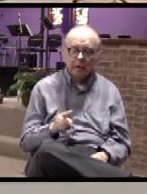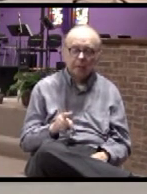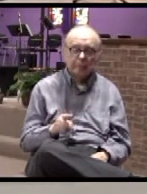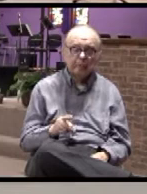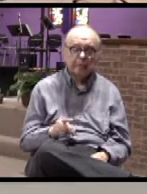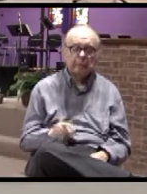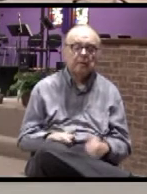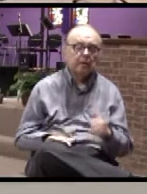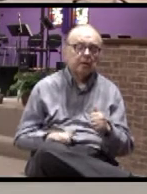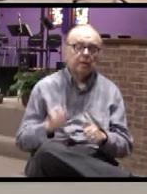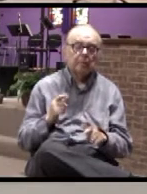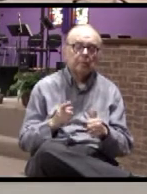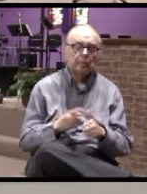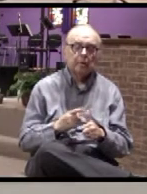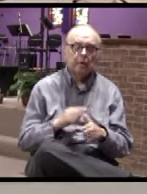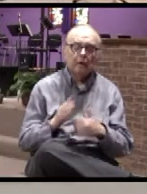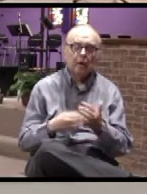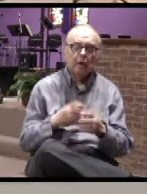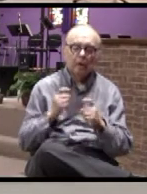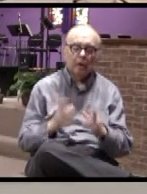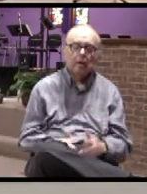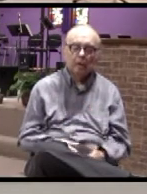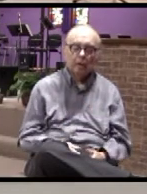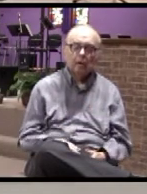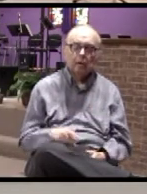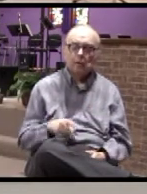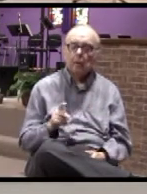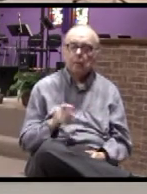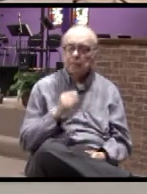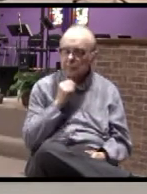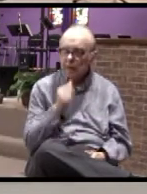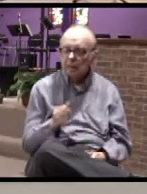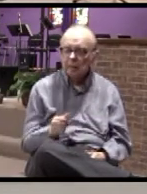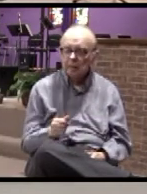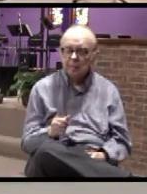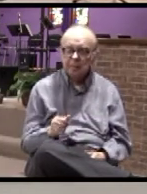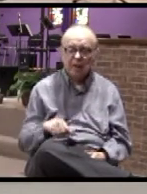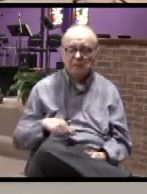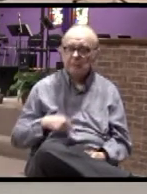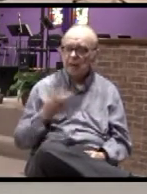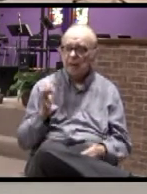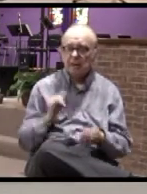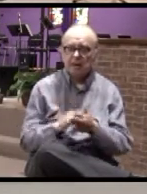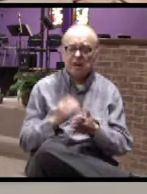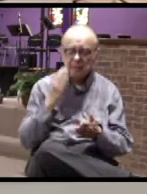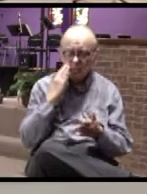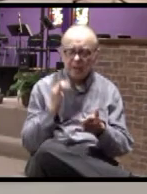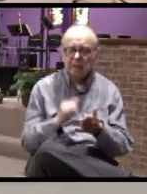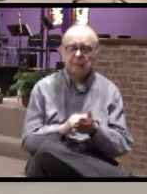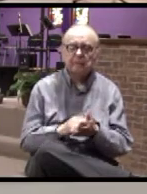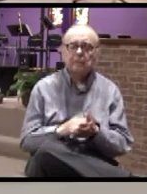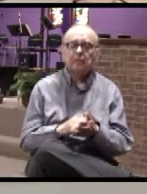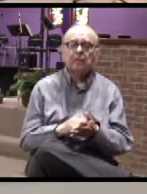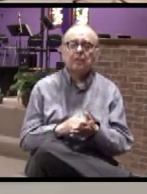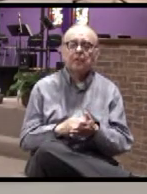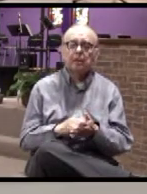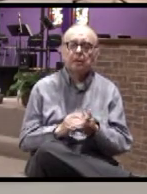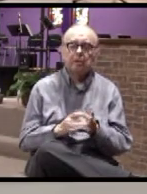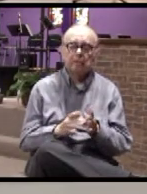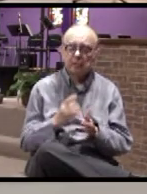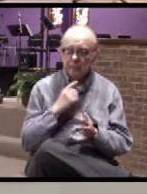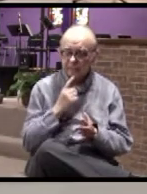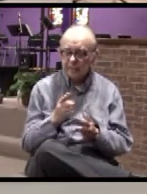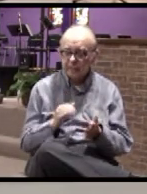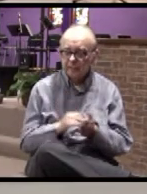sinners. And he wasn't proud of me. I know that. But Jesus said